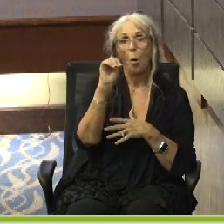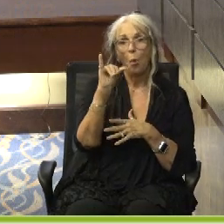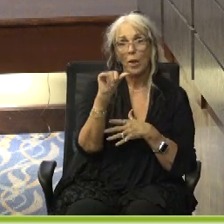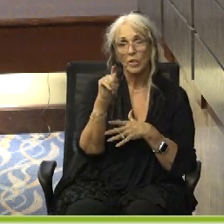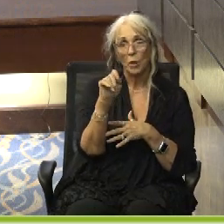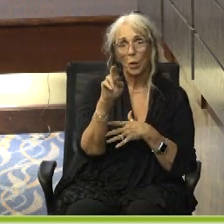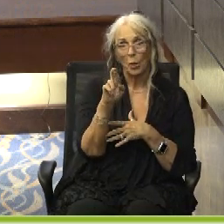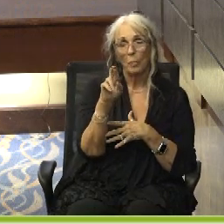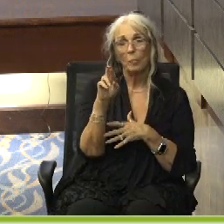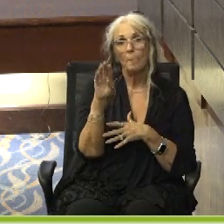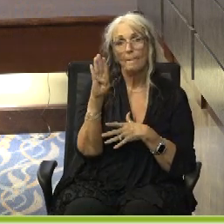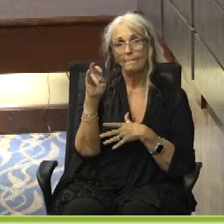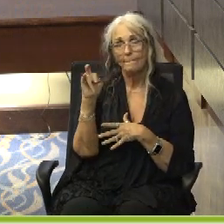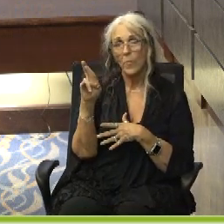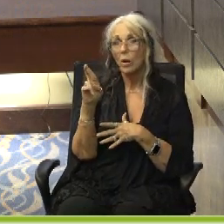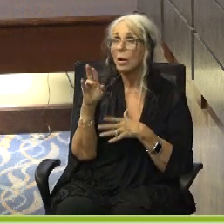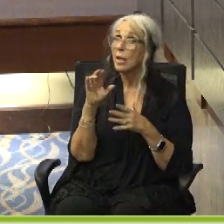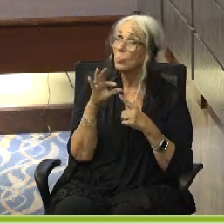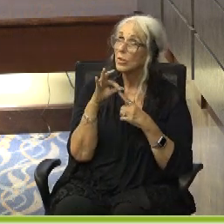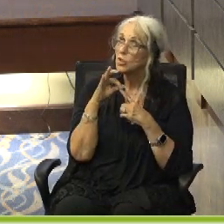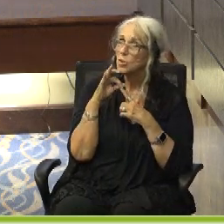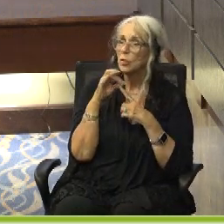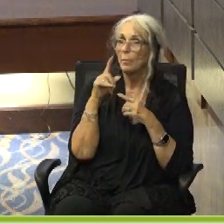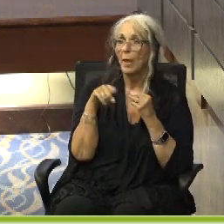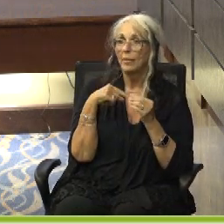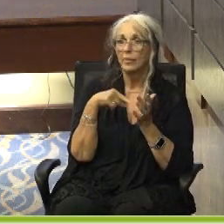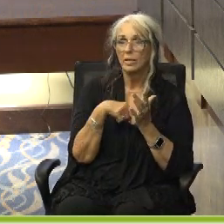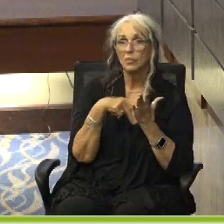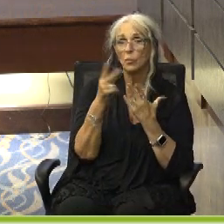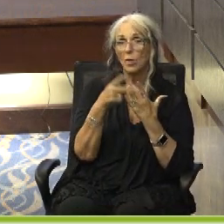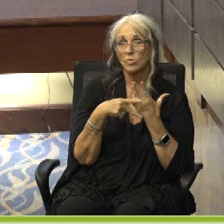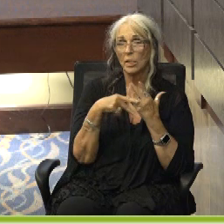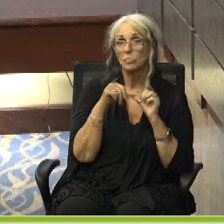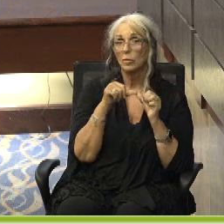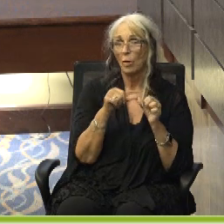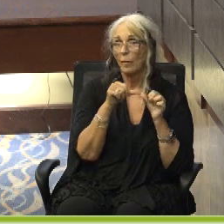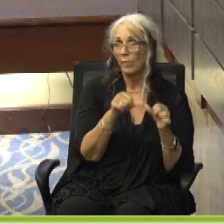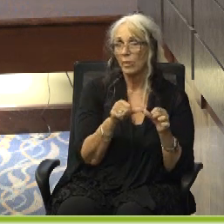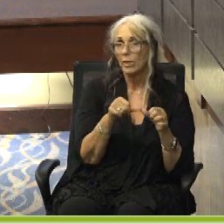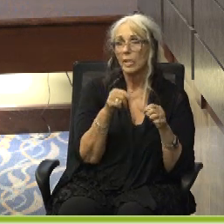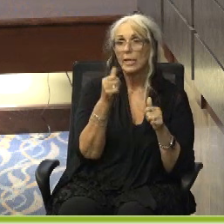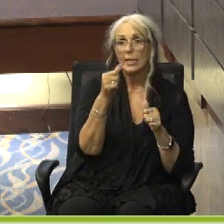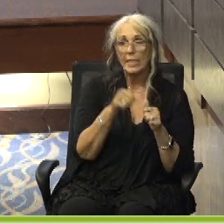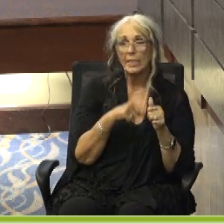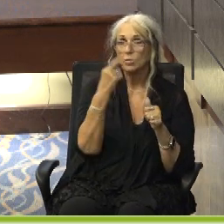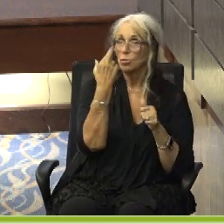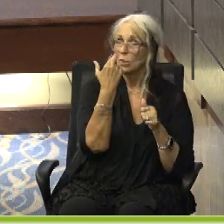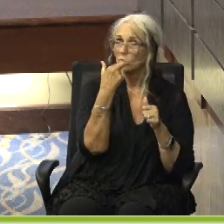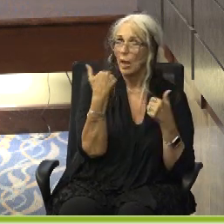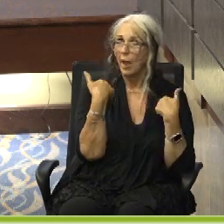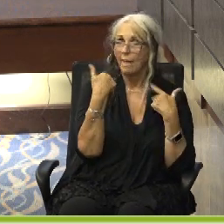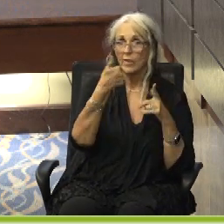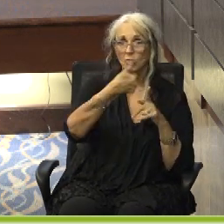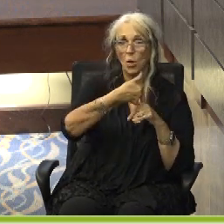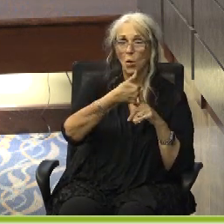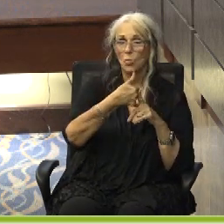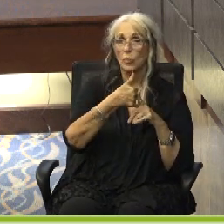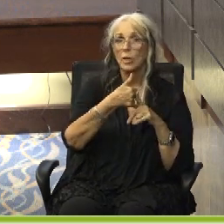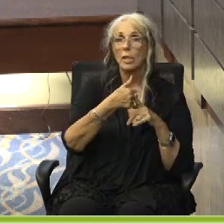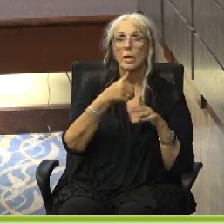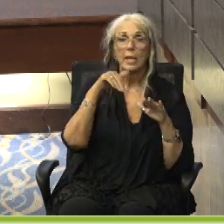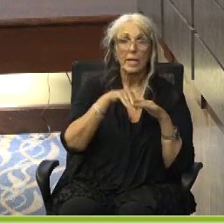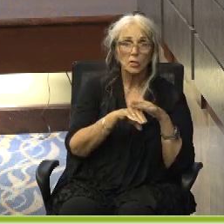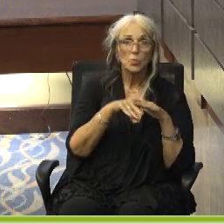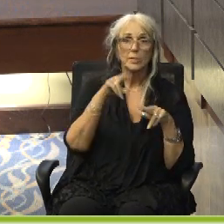And the unique way that this project is going forward is each restaurant will have its own entrance, its own seating area, its